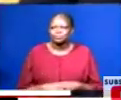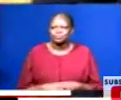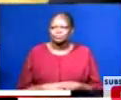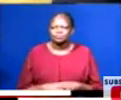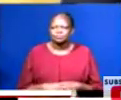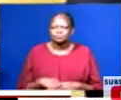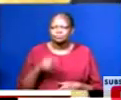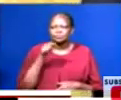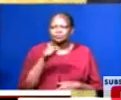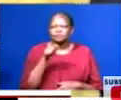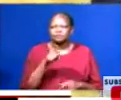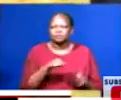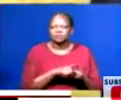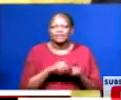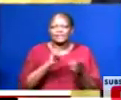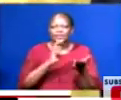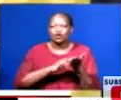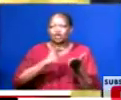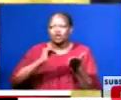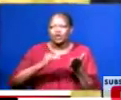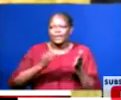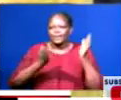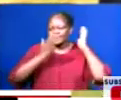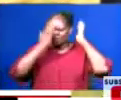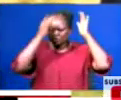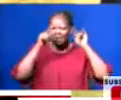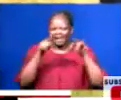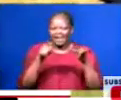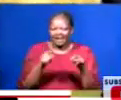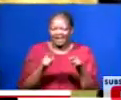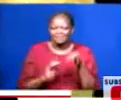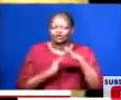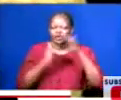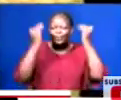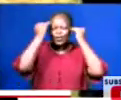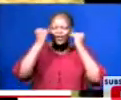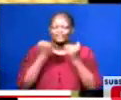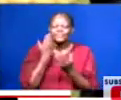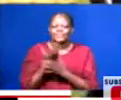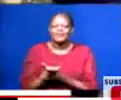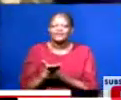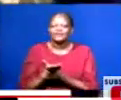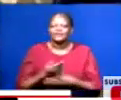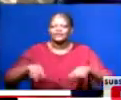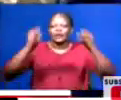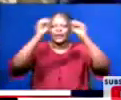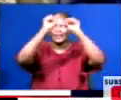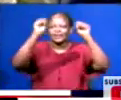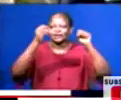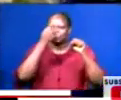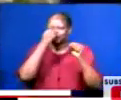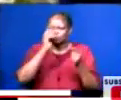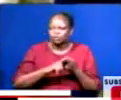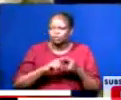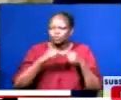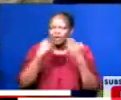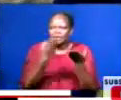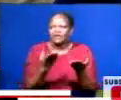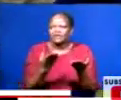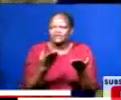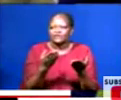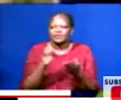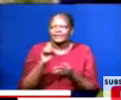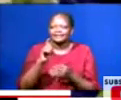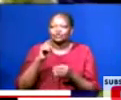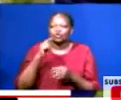This as Migori County Bishop's Court condemned the apex court appealing for President William Ruto to issue an executive order